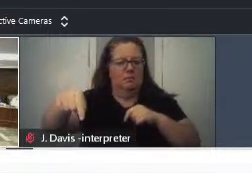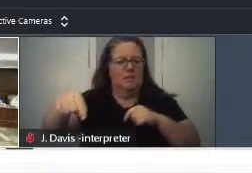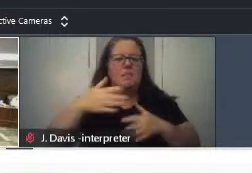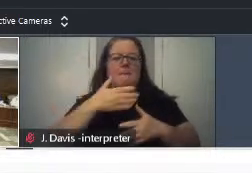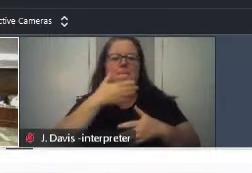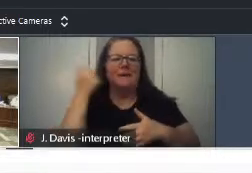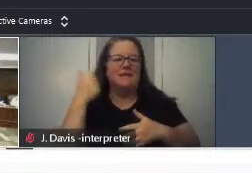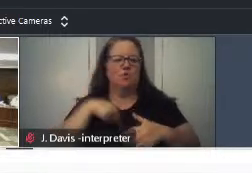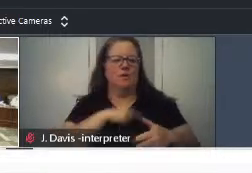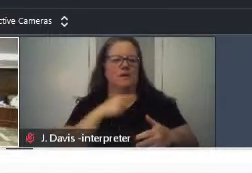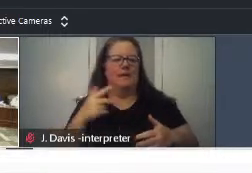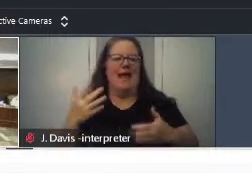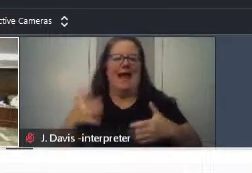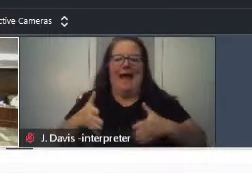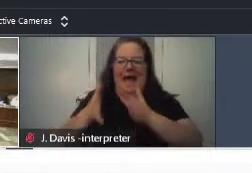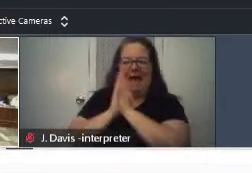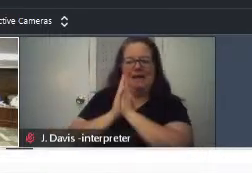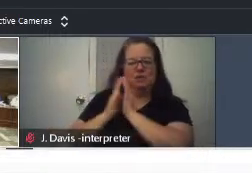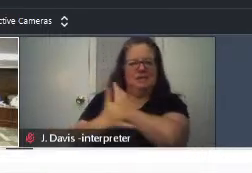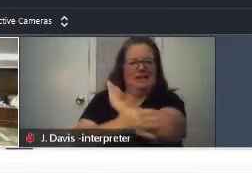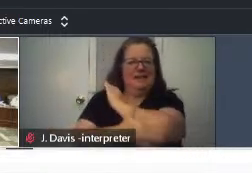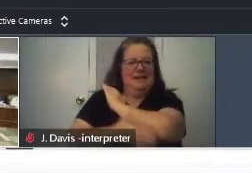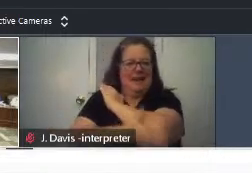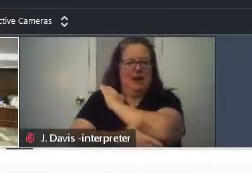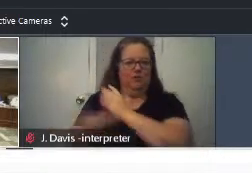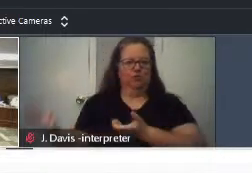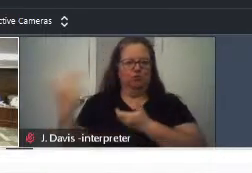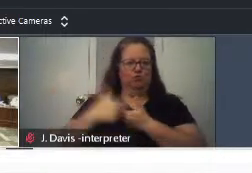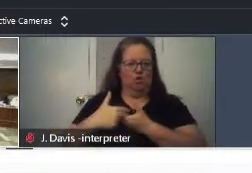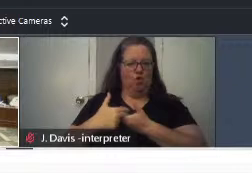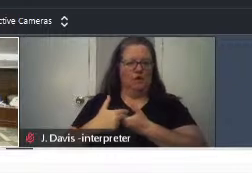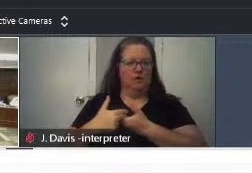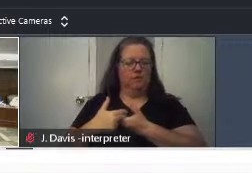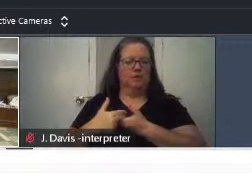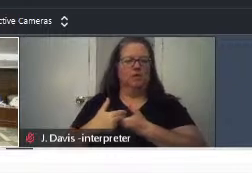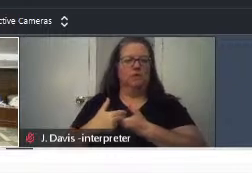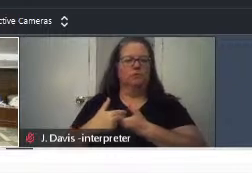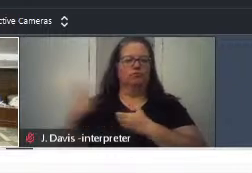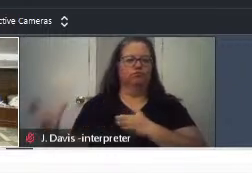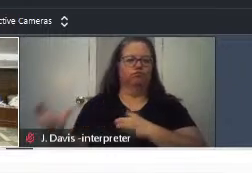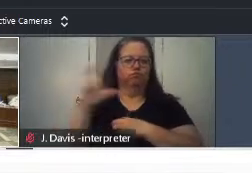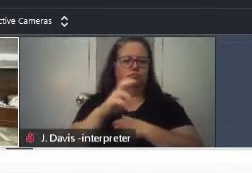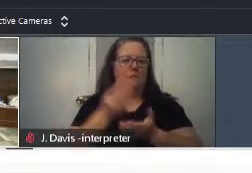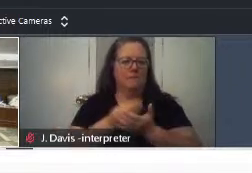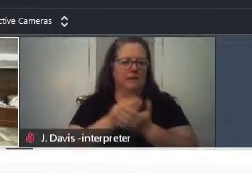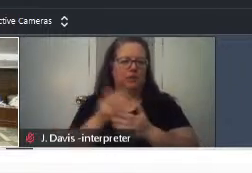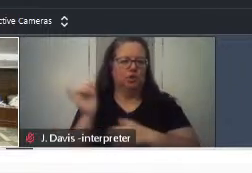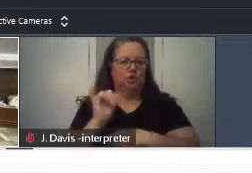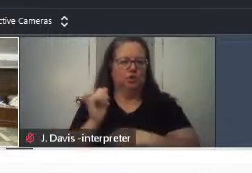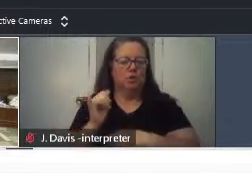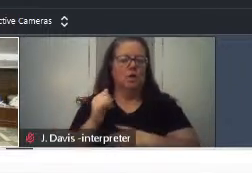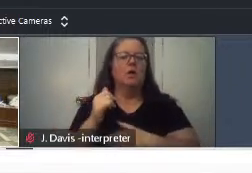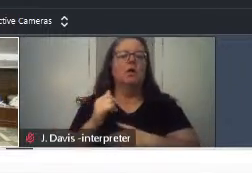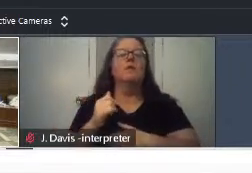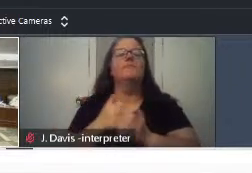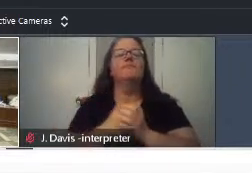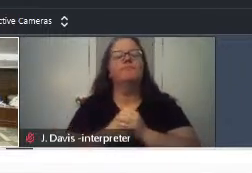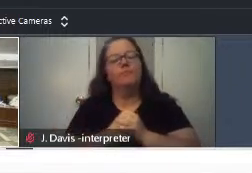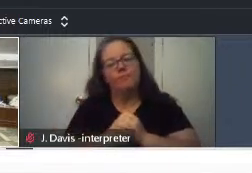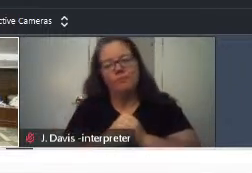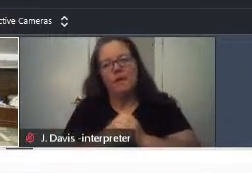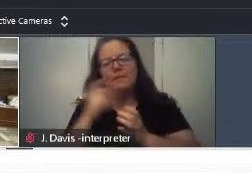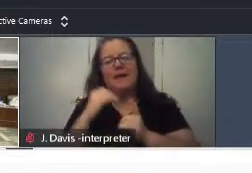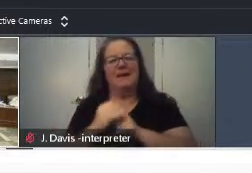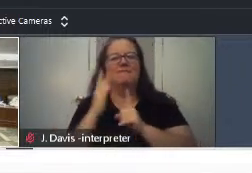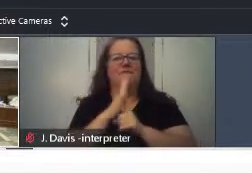county if they would join in with us to cover the other part, because what happens in the unincorporated part affects us. So part of